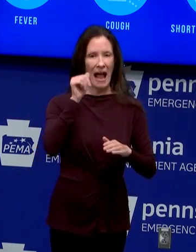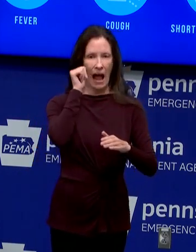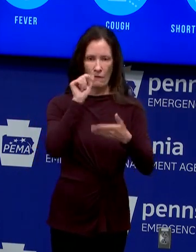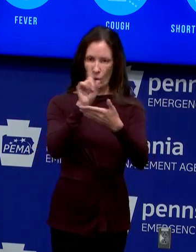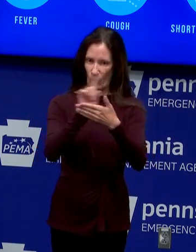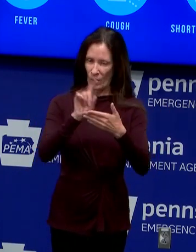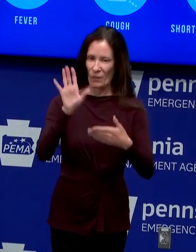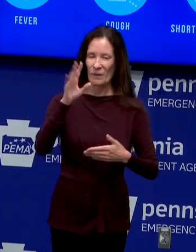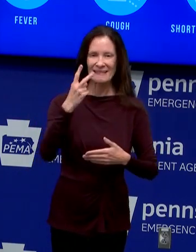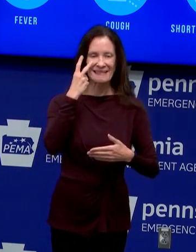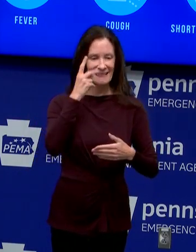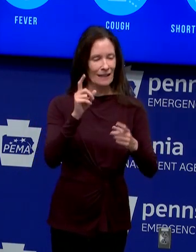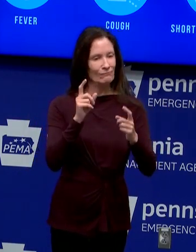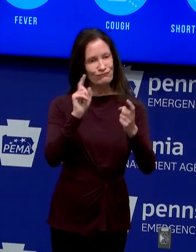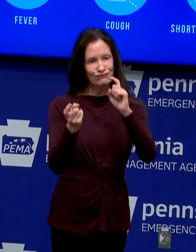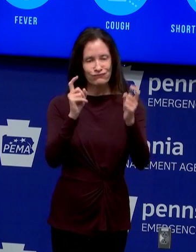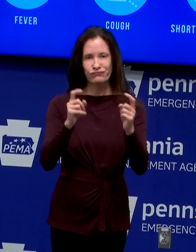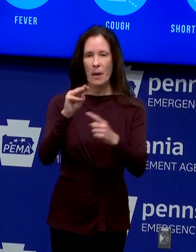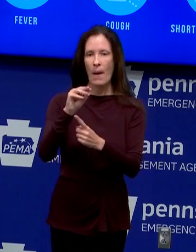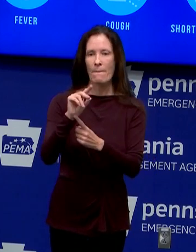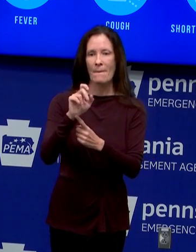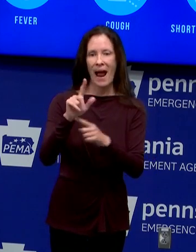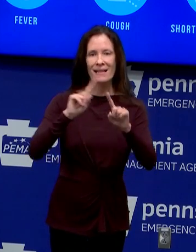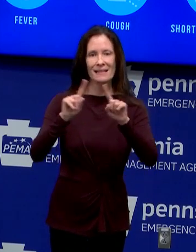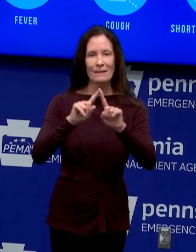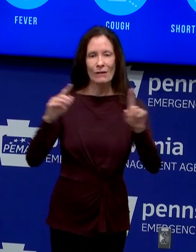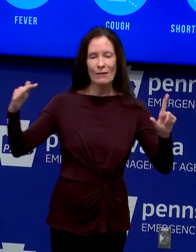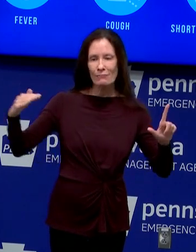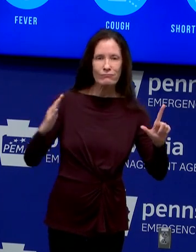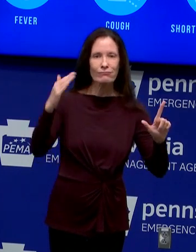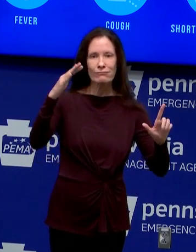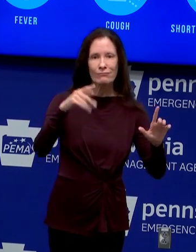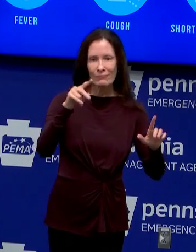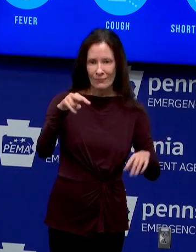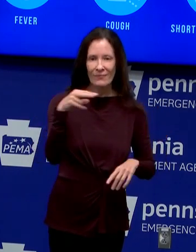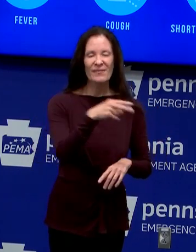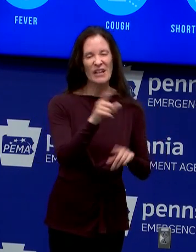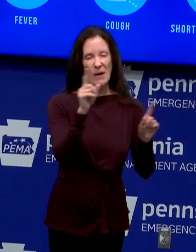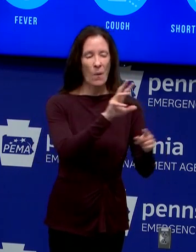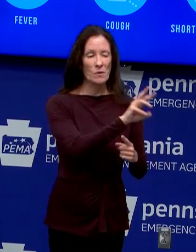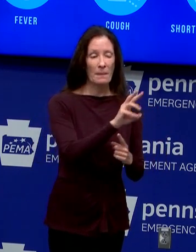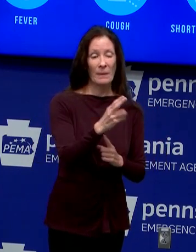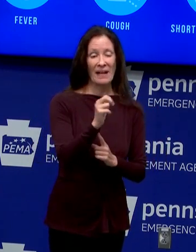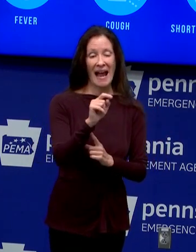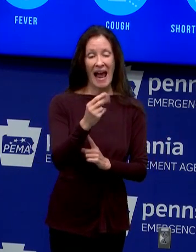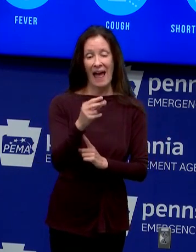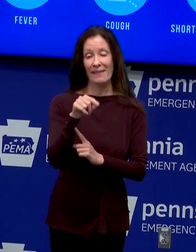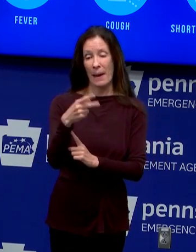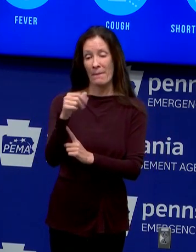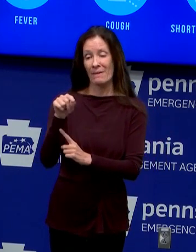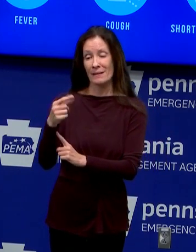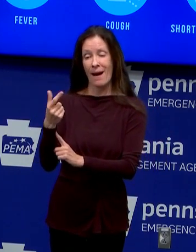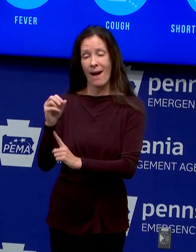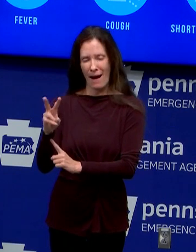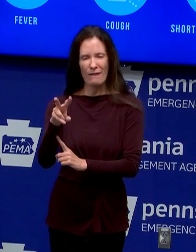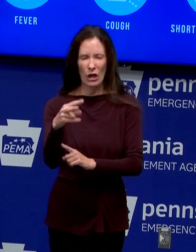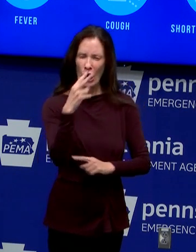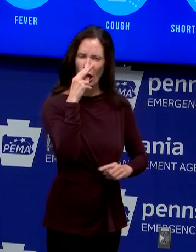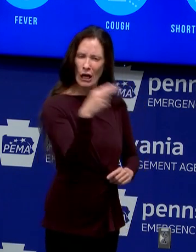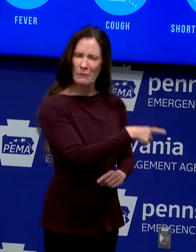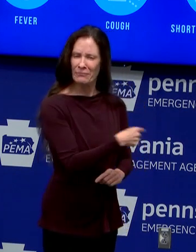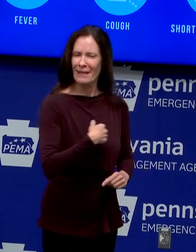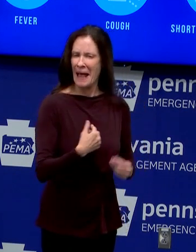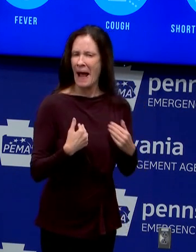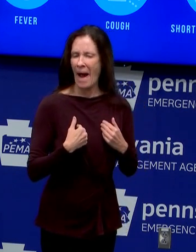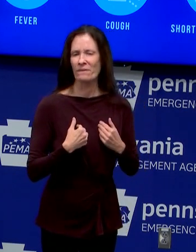and that's available actually at our website at health.pa.gov. From WKOK, can you list some of the variables factored into